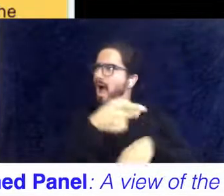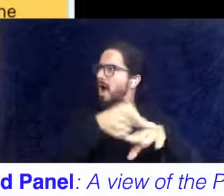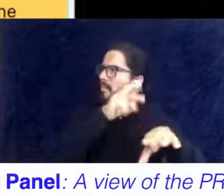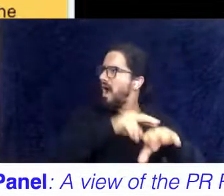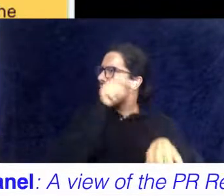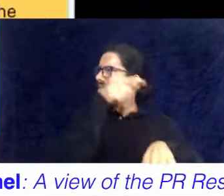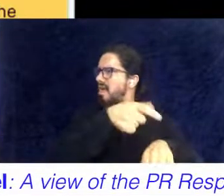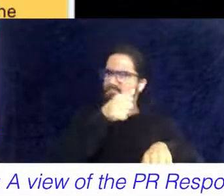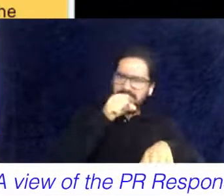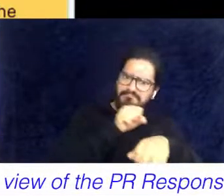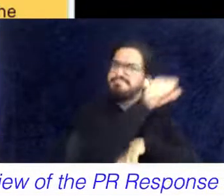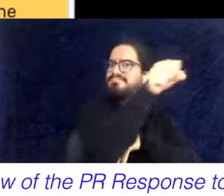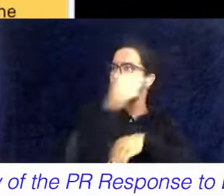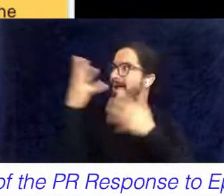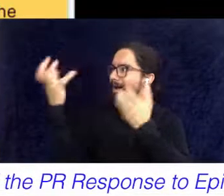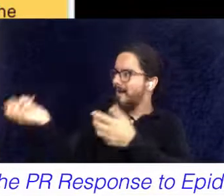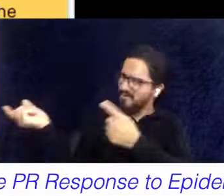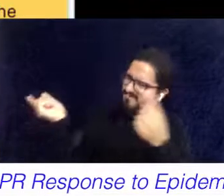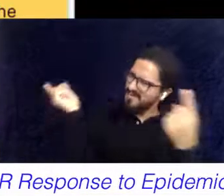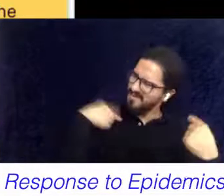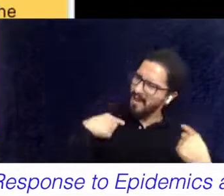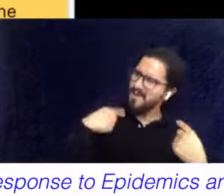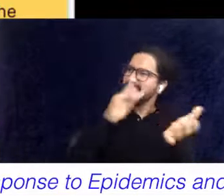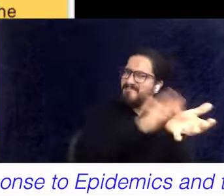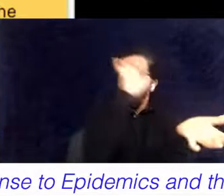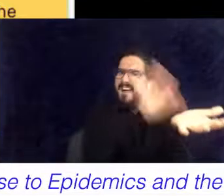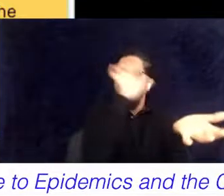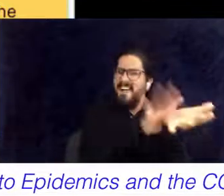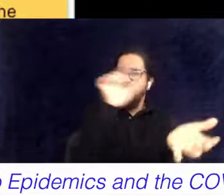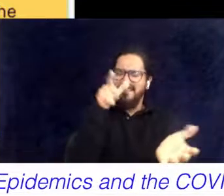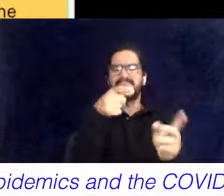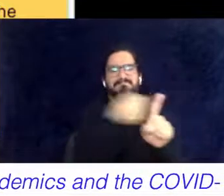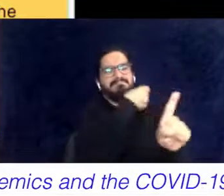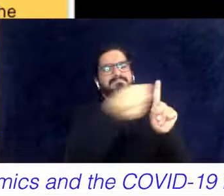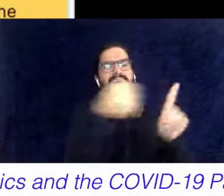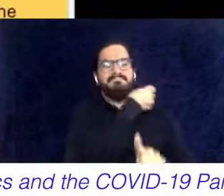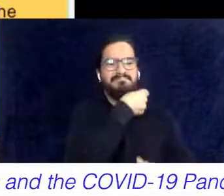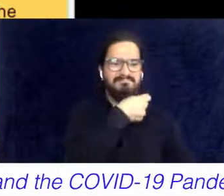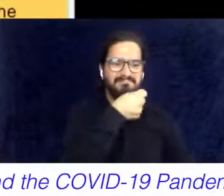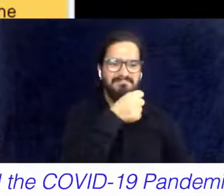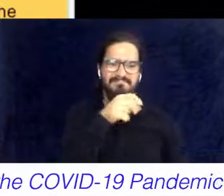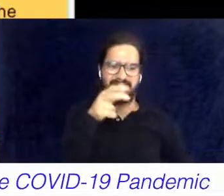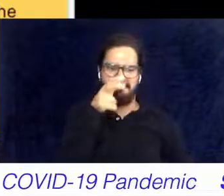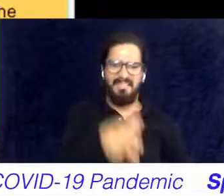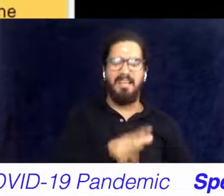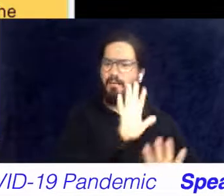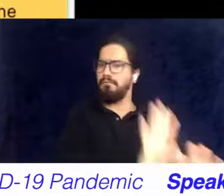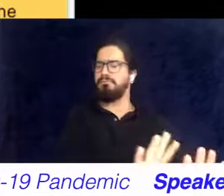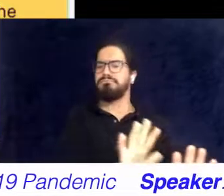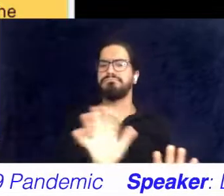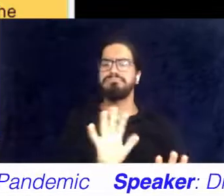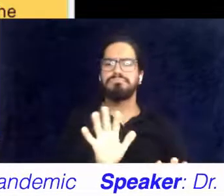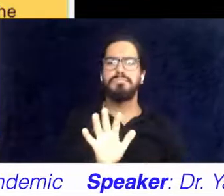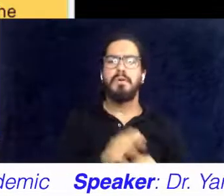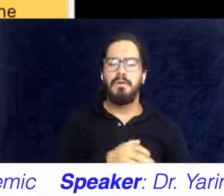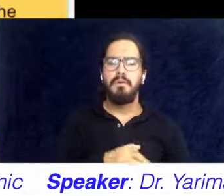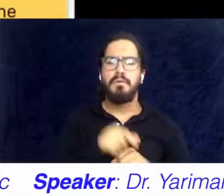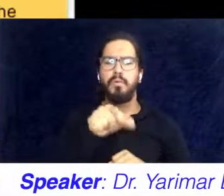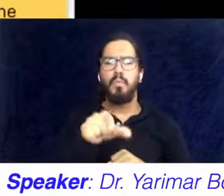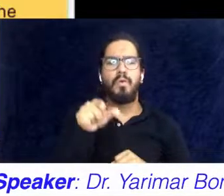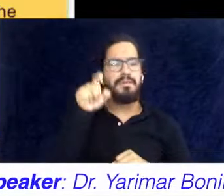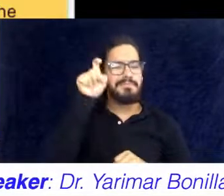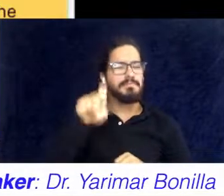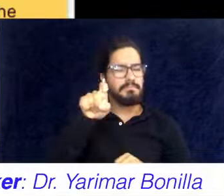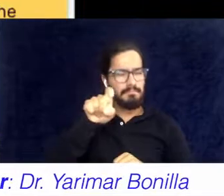them, come pay them no money and have no, environmental protections, health protections, etc. So we really need to question